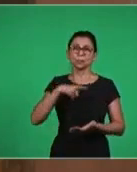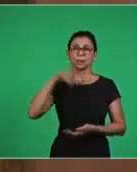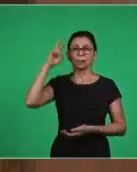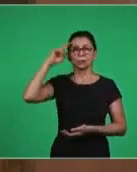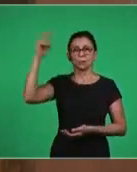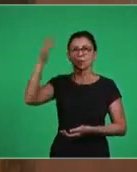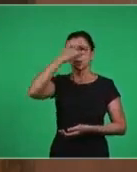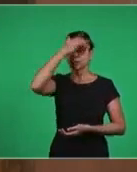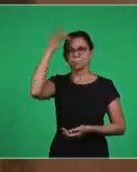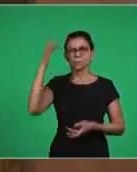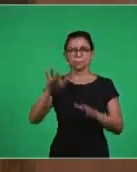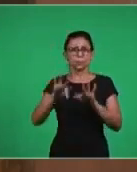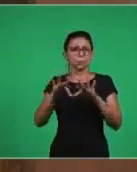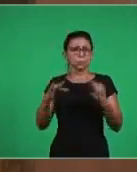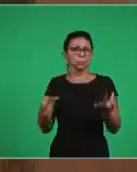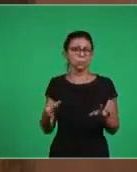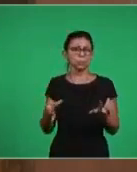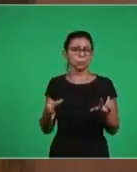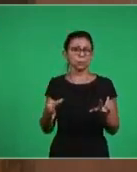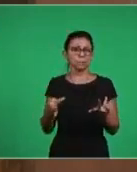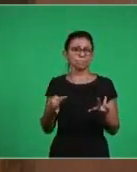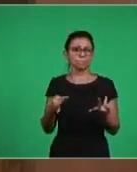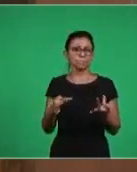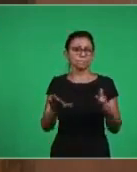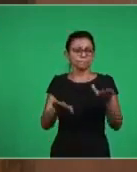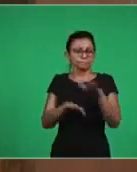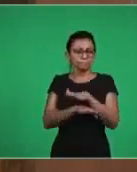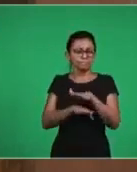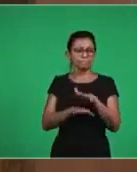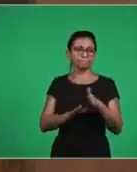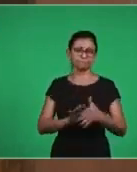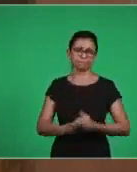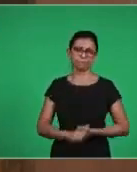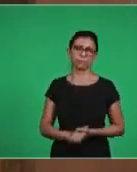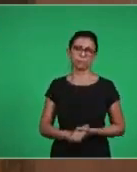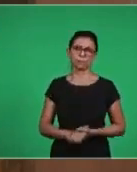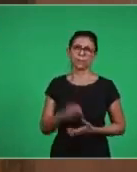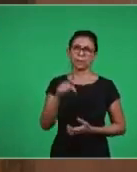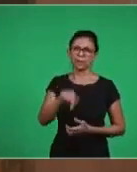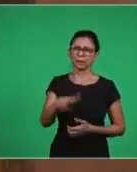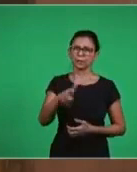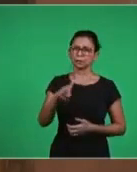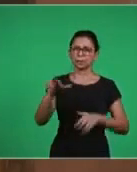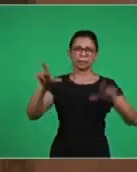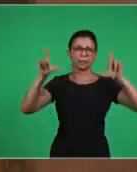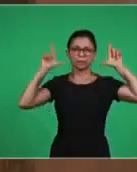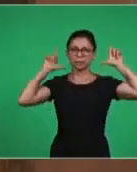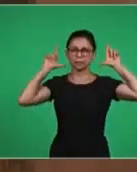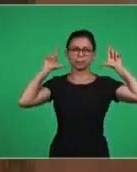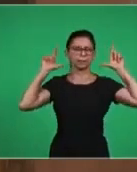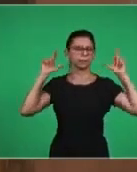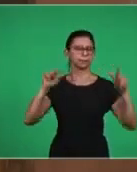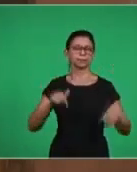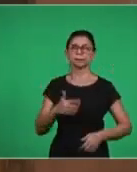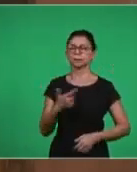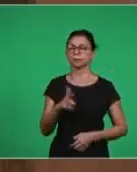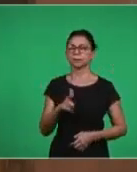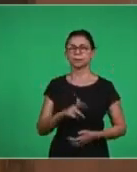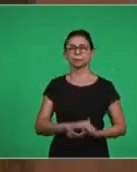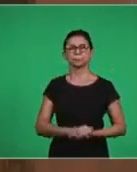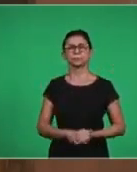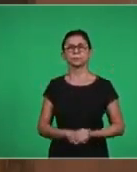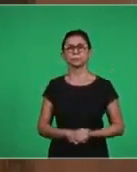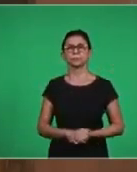What you also are, because what you were once. You see what it is in the spiritual life. There's no ministry, there's no